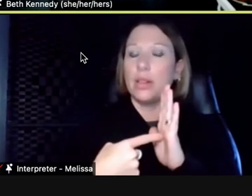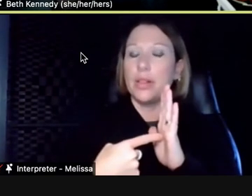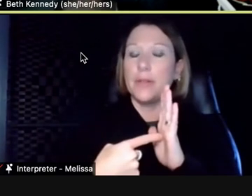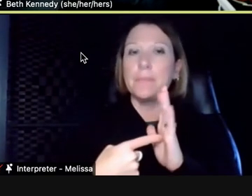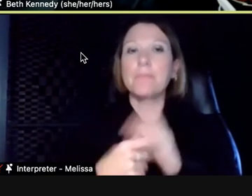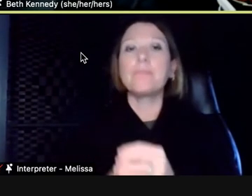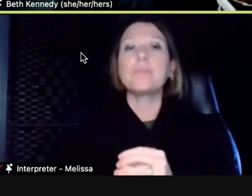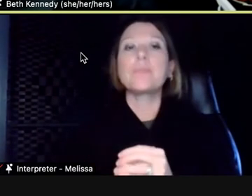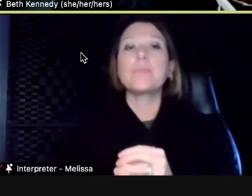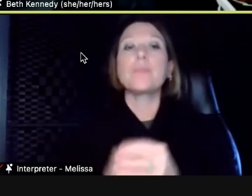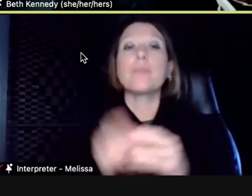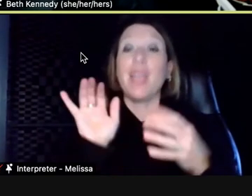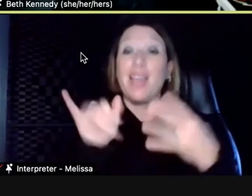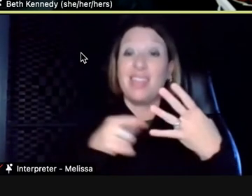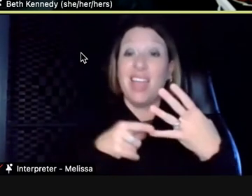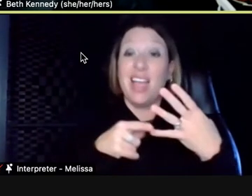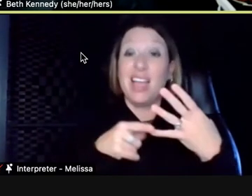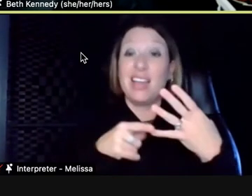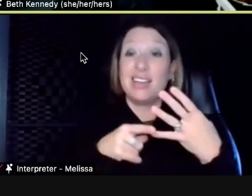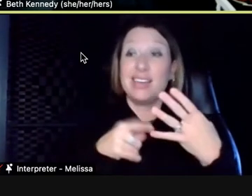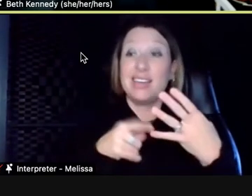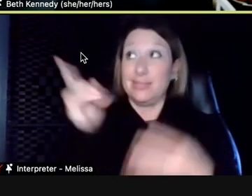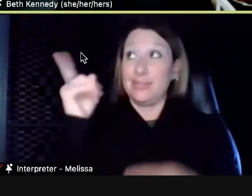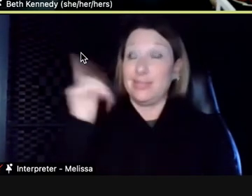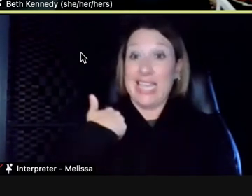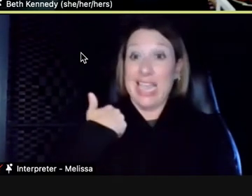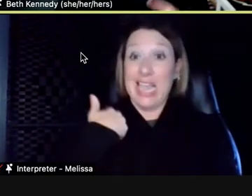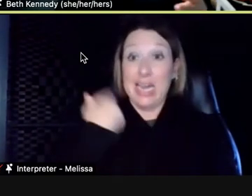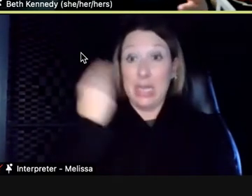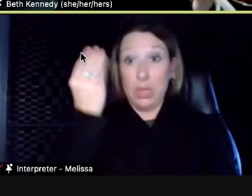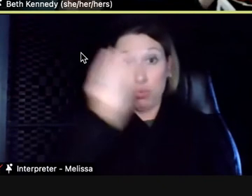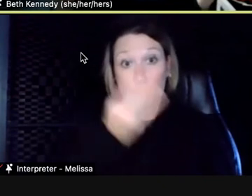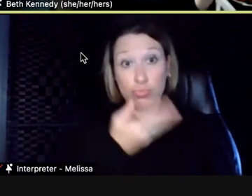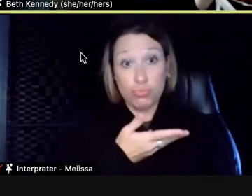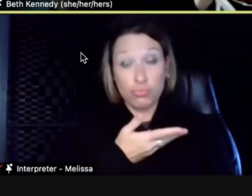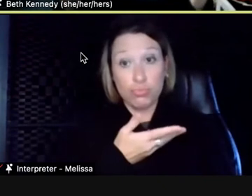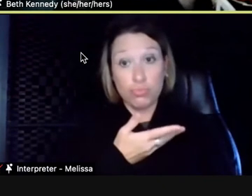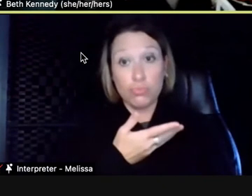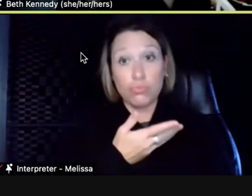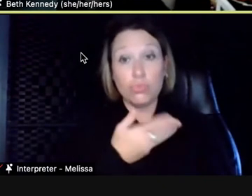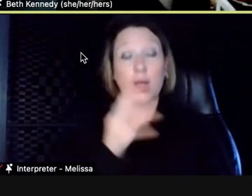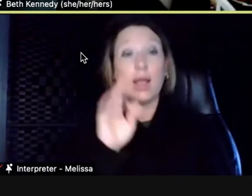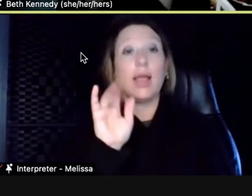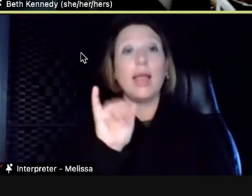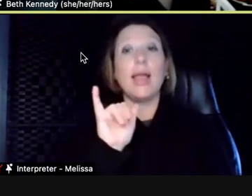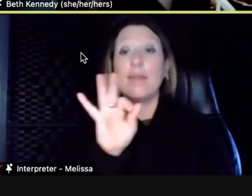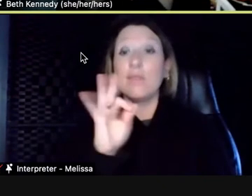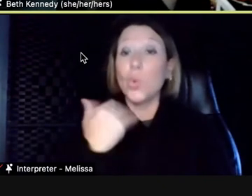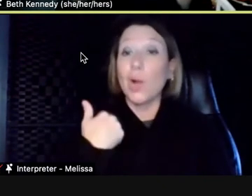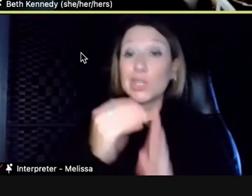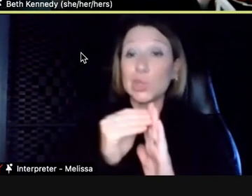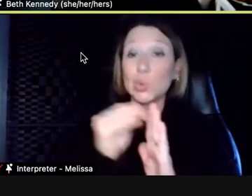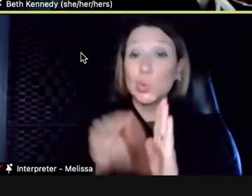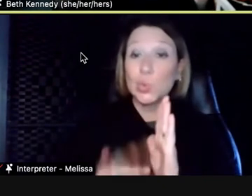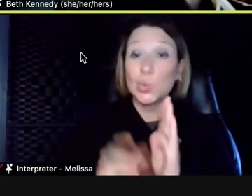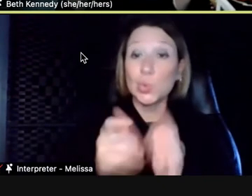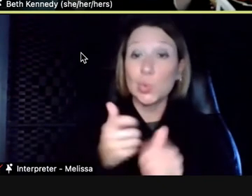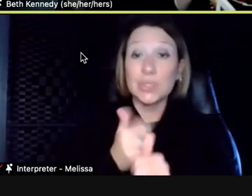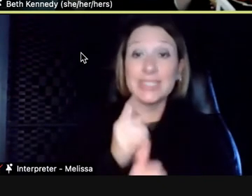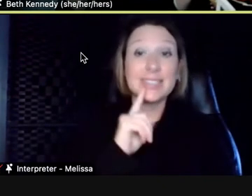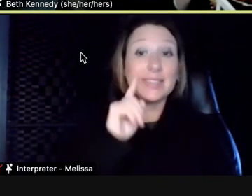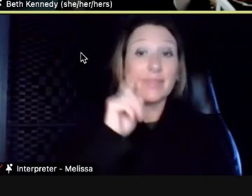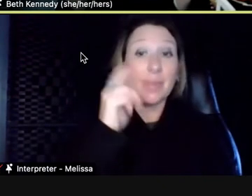our Canadian friends have shared with us, that if you have a student who's deafblind and you have